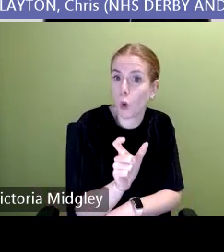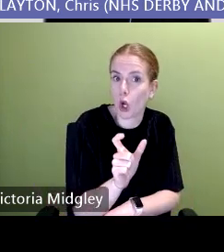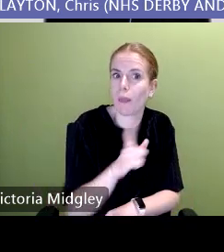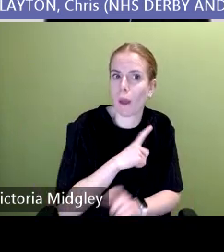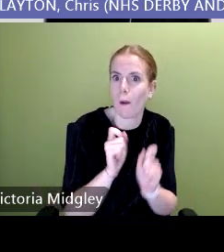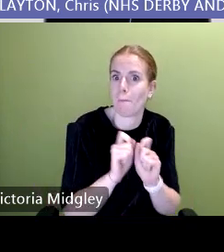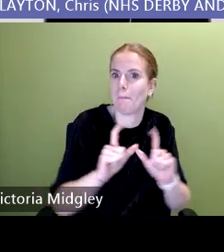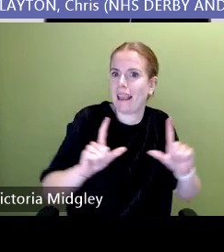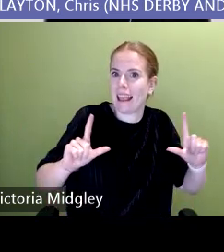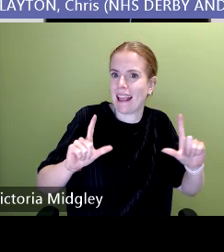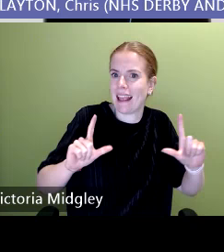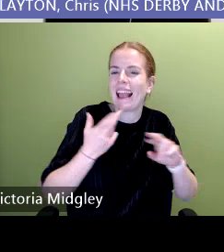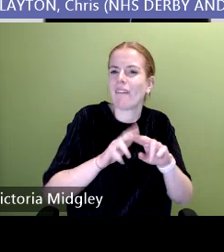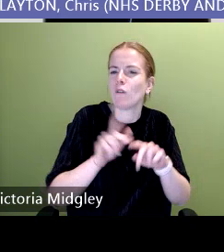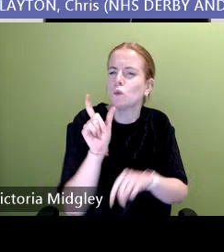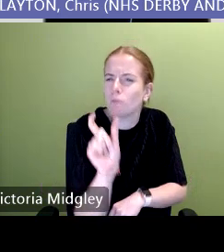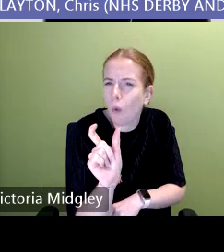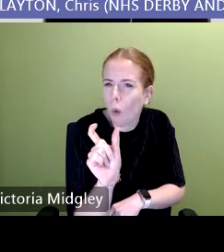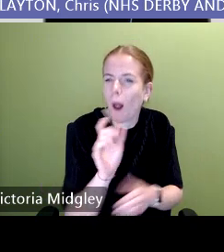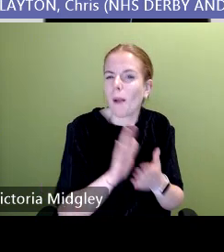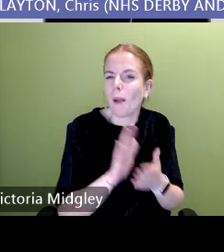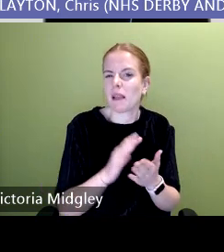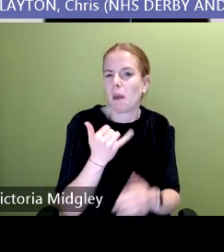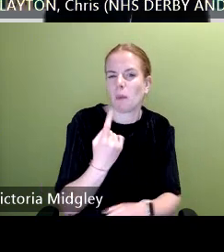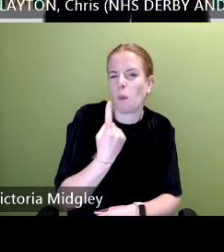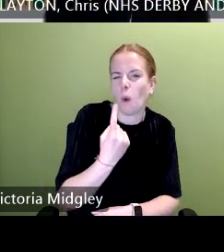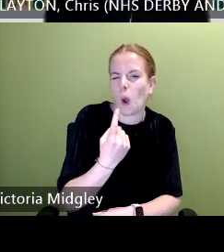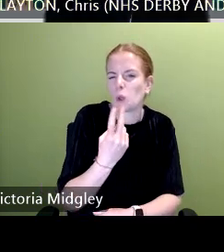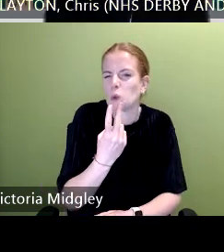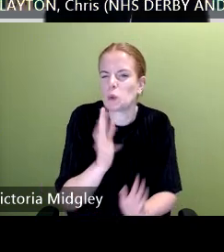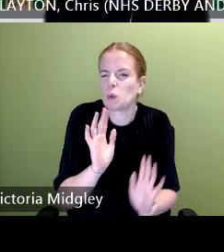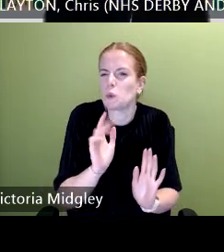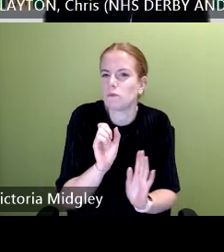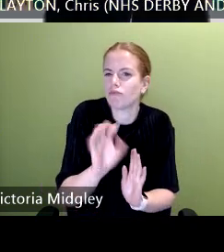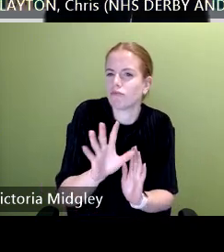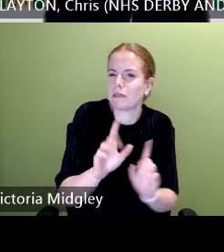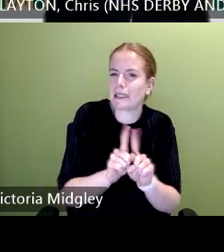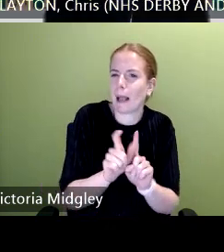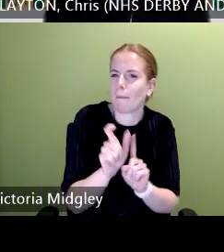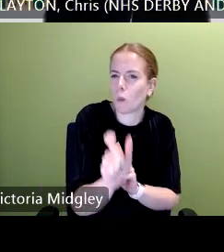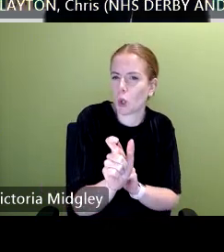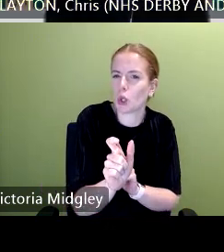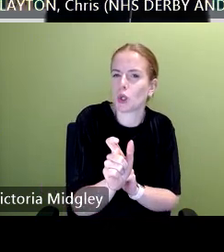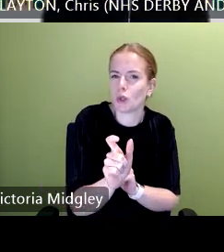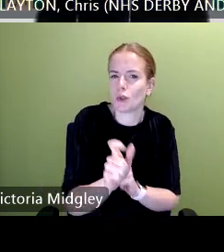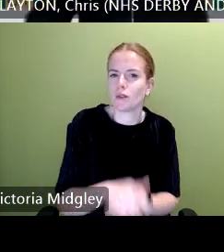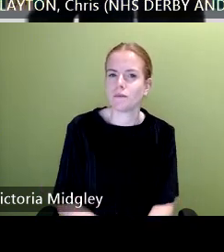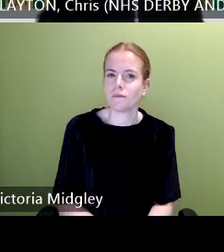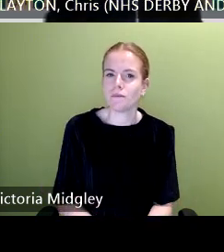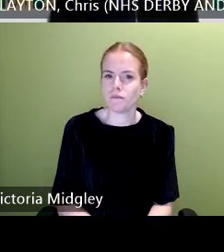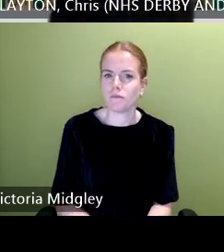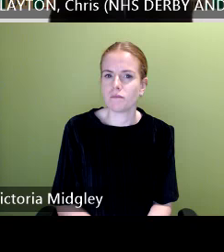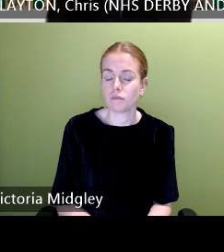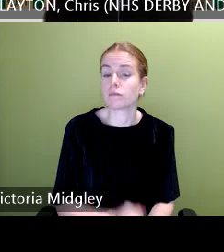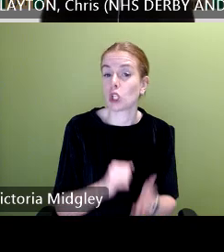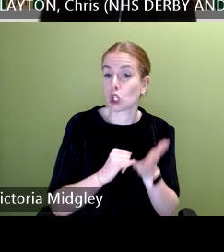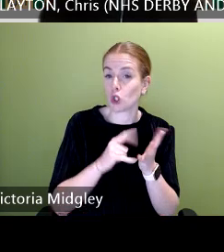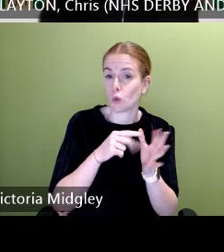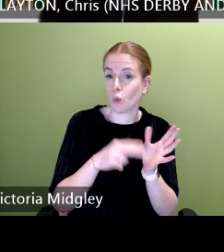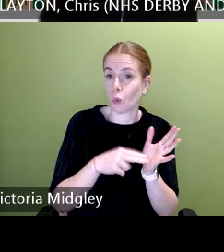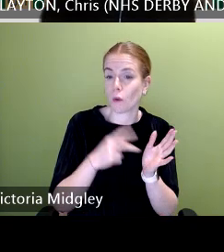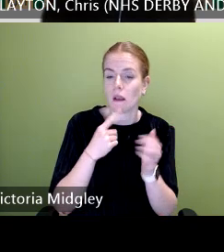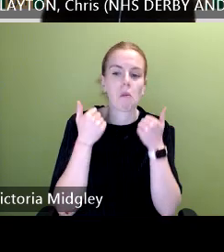consensus around those. That's helpful to see. Yeah. Okay, I think we've come to a natural point